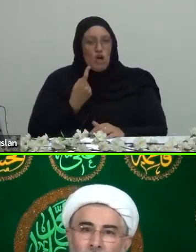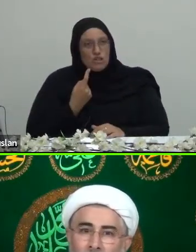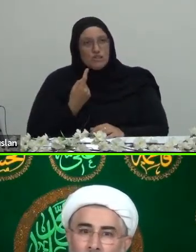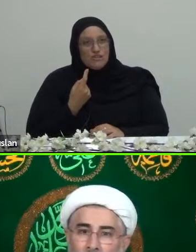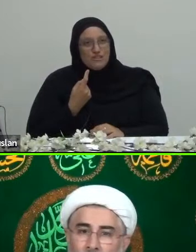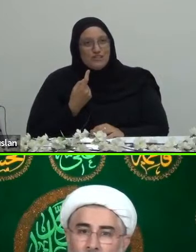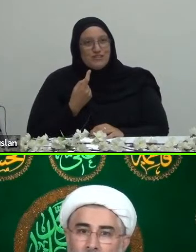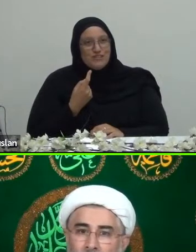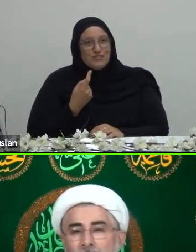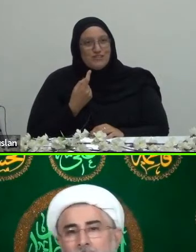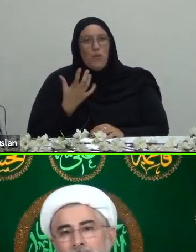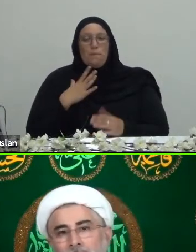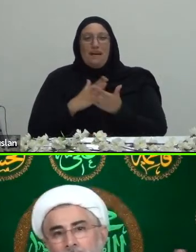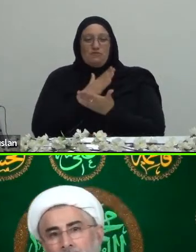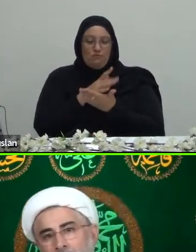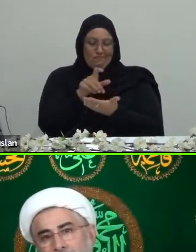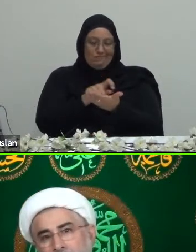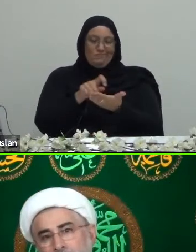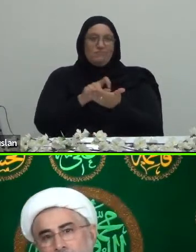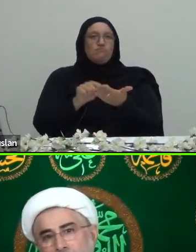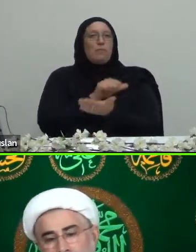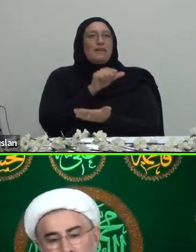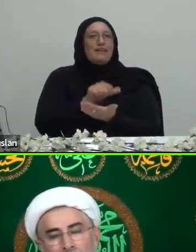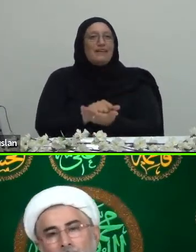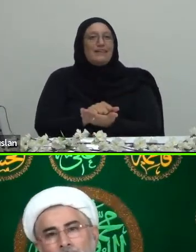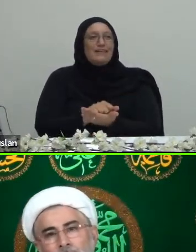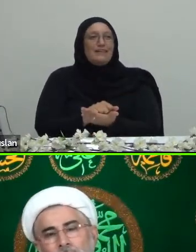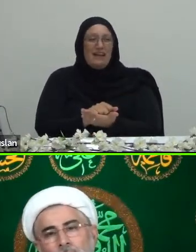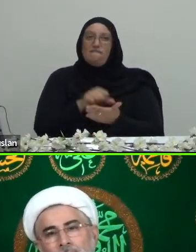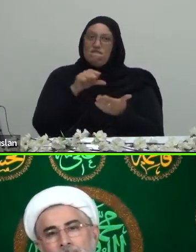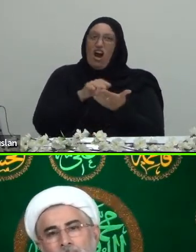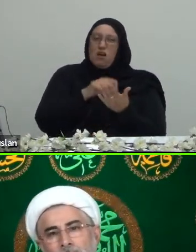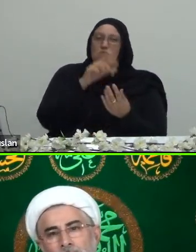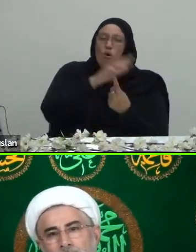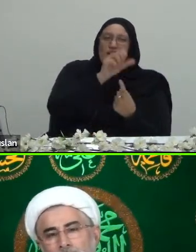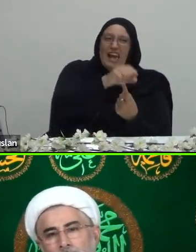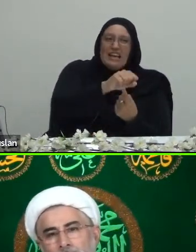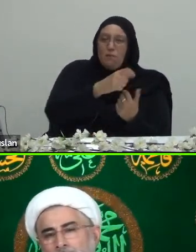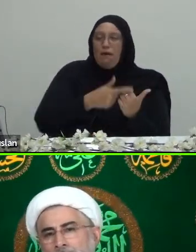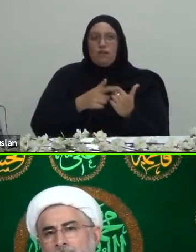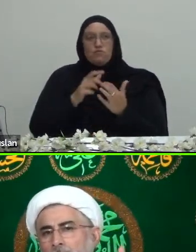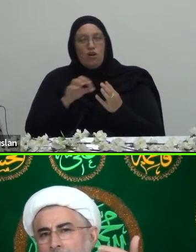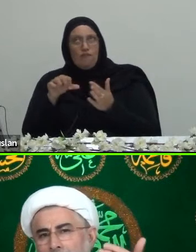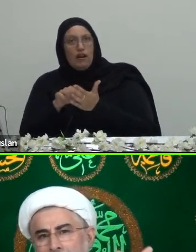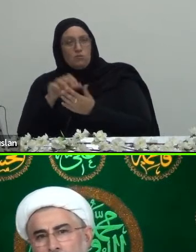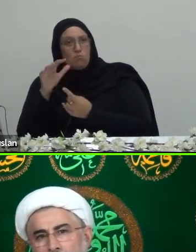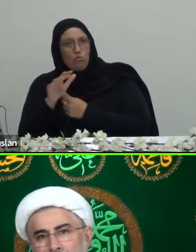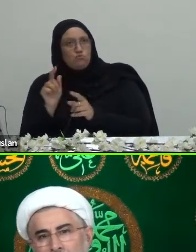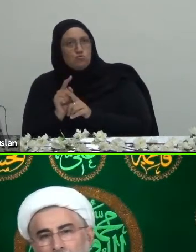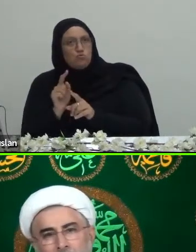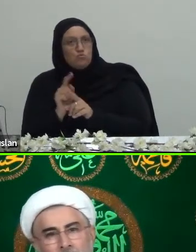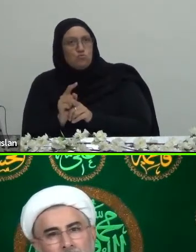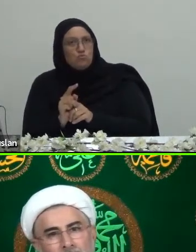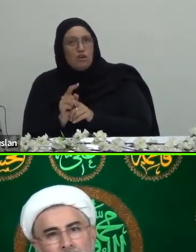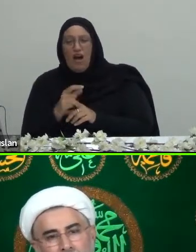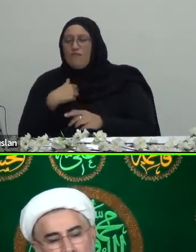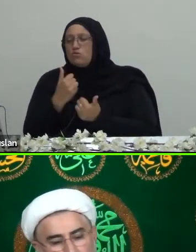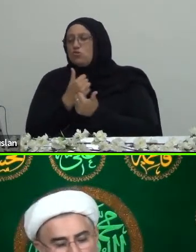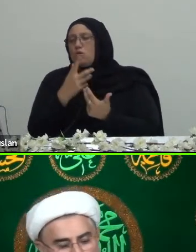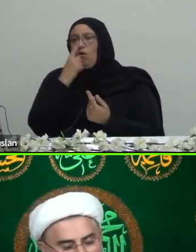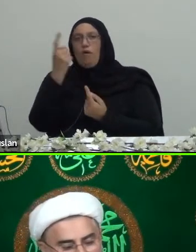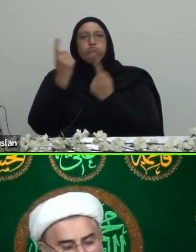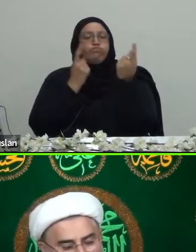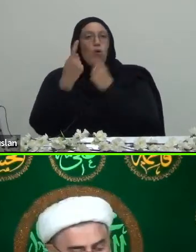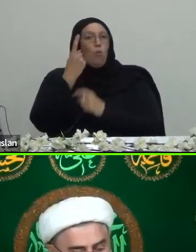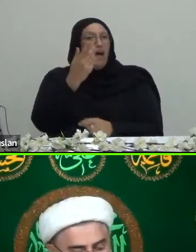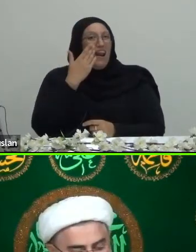for the financial side of it, even the non-financial side. I want to write about my will. I've had so many clients. A lady comes